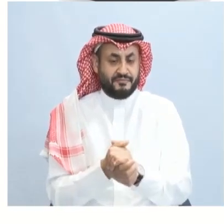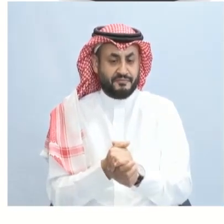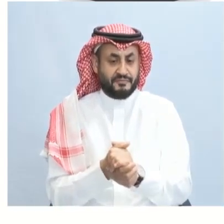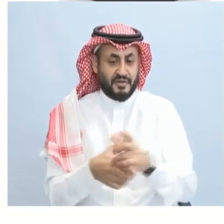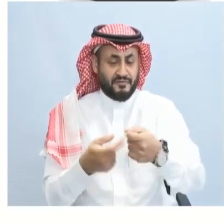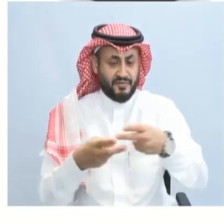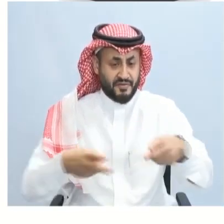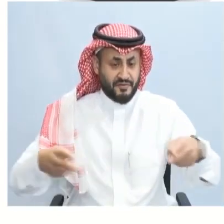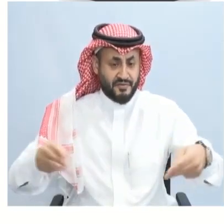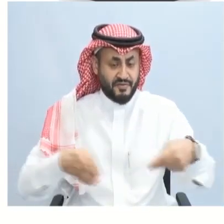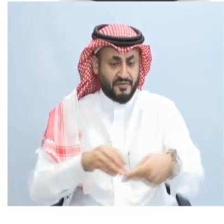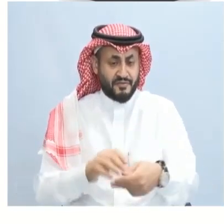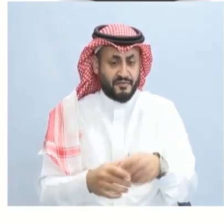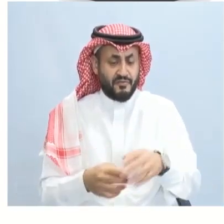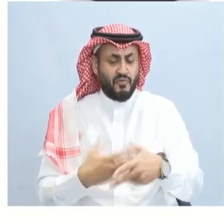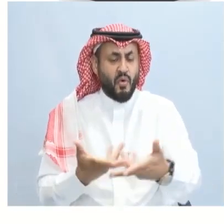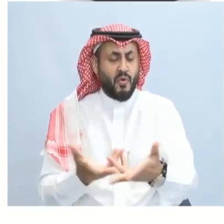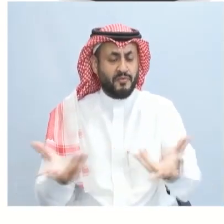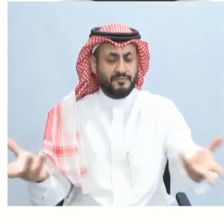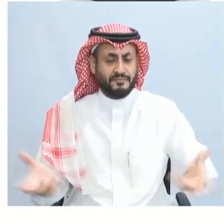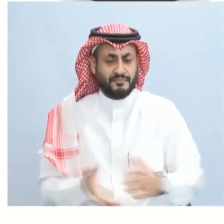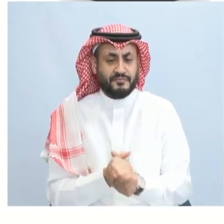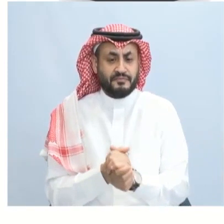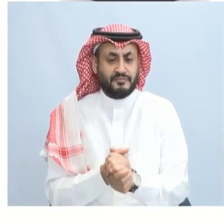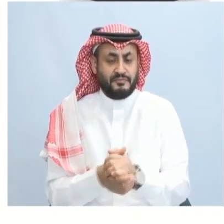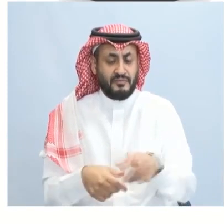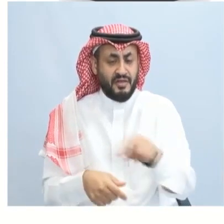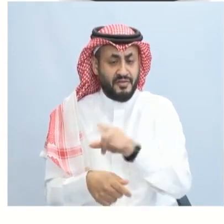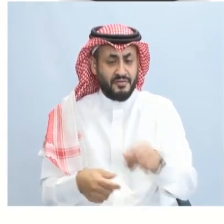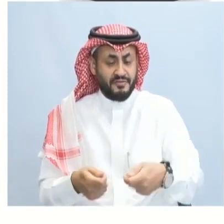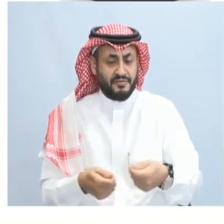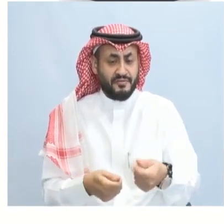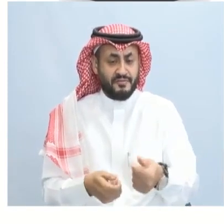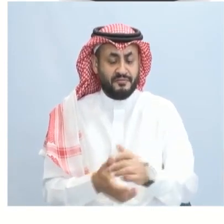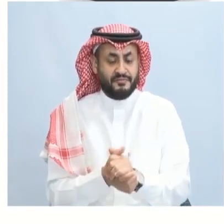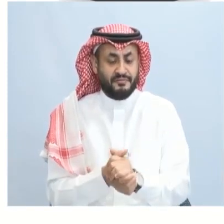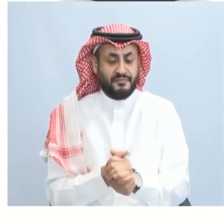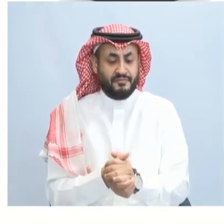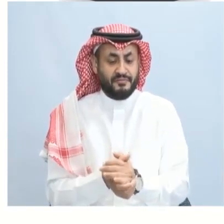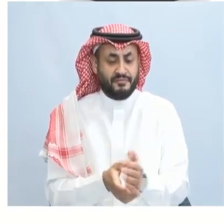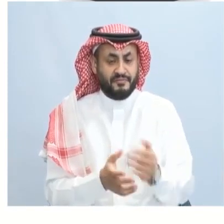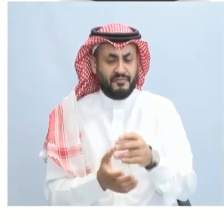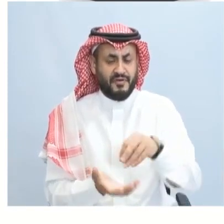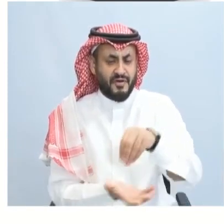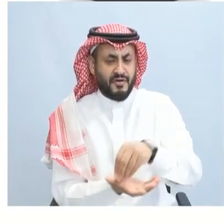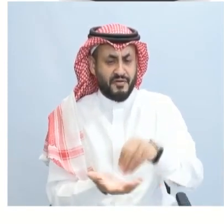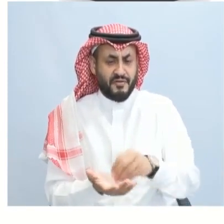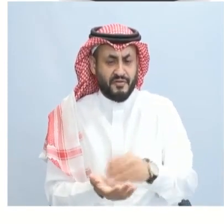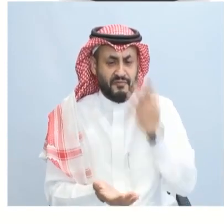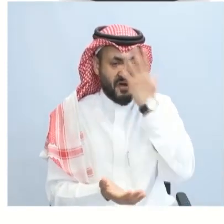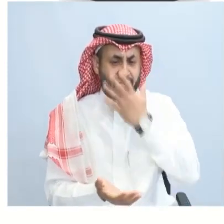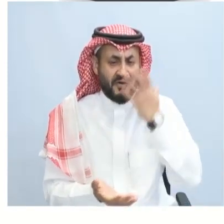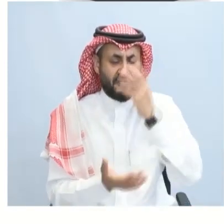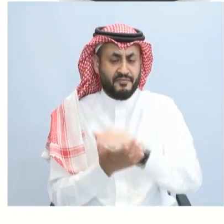These shells were the most widely and longest used form of money in history. In some parts of Africa, these shells were